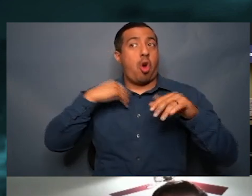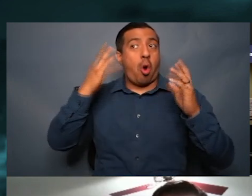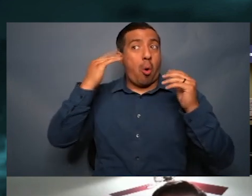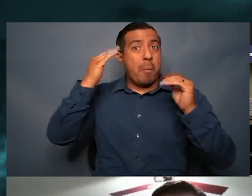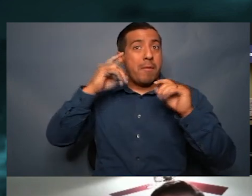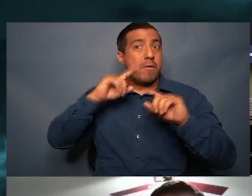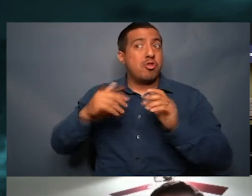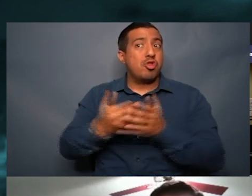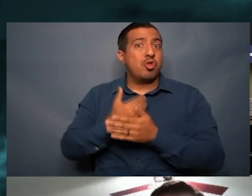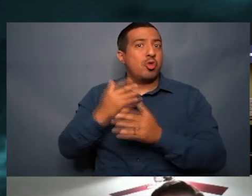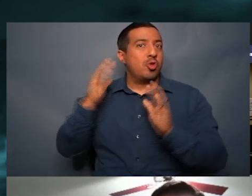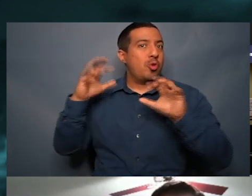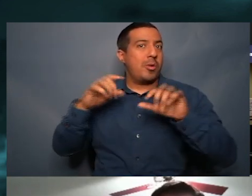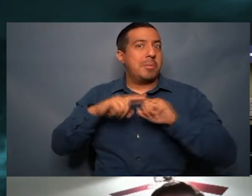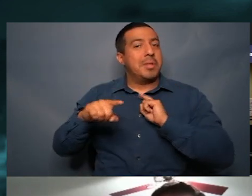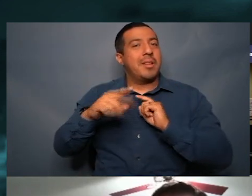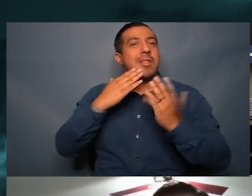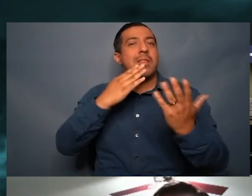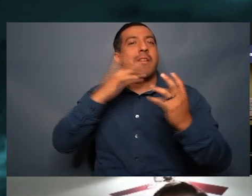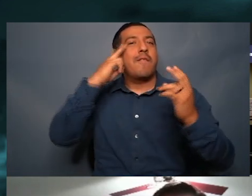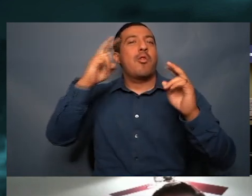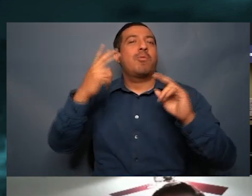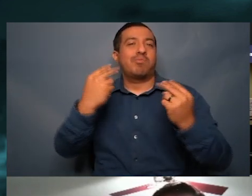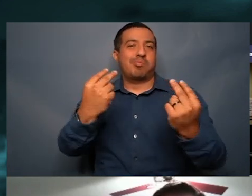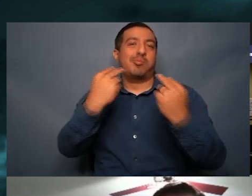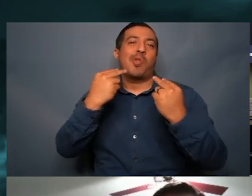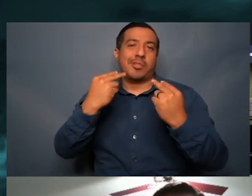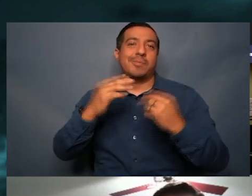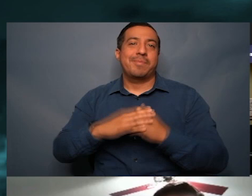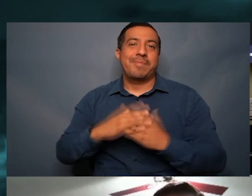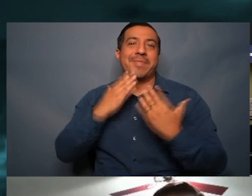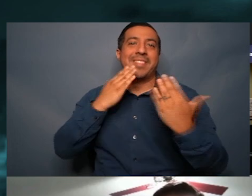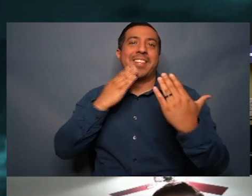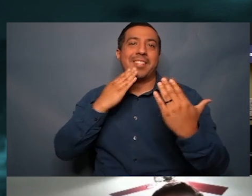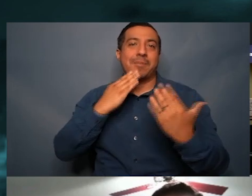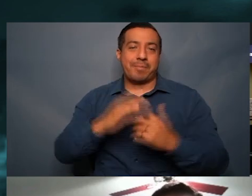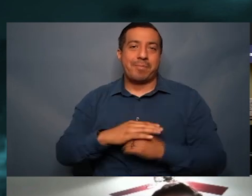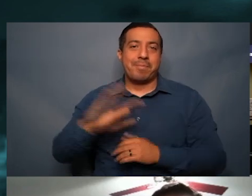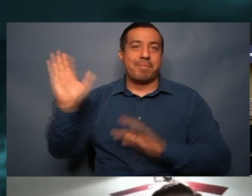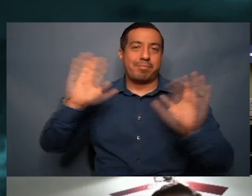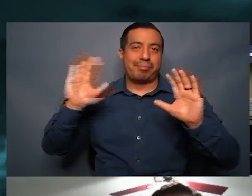for no storms. But thanks again for tuning in. Thanks, everybody.